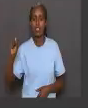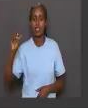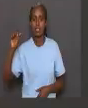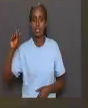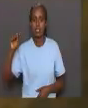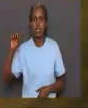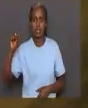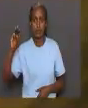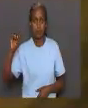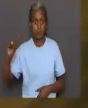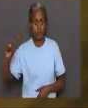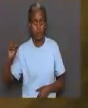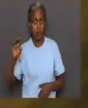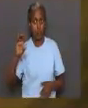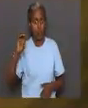a cone.